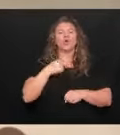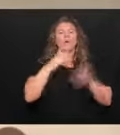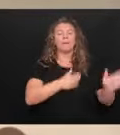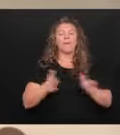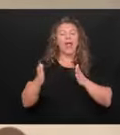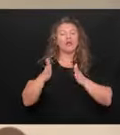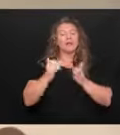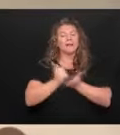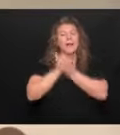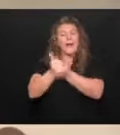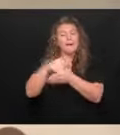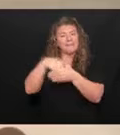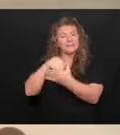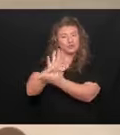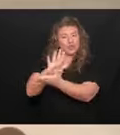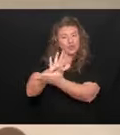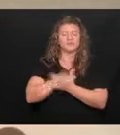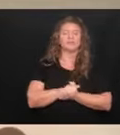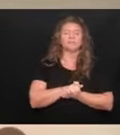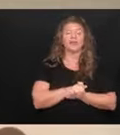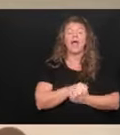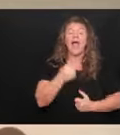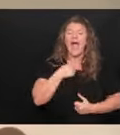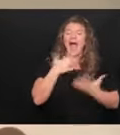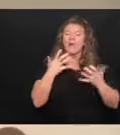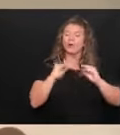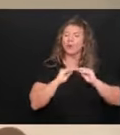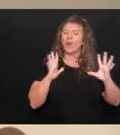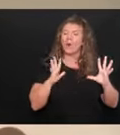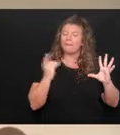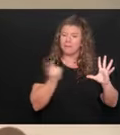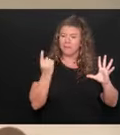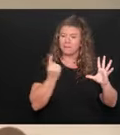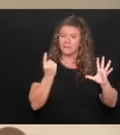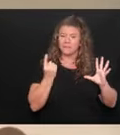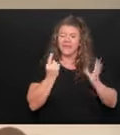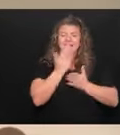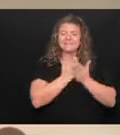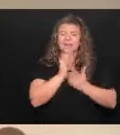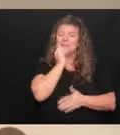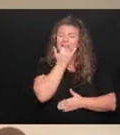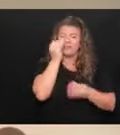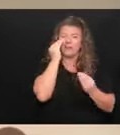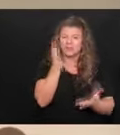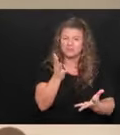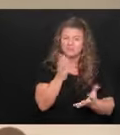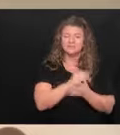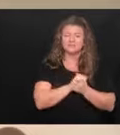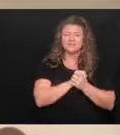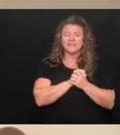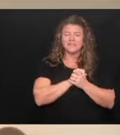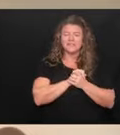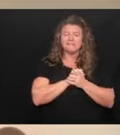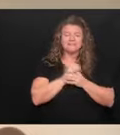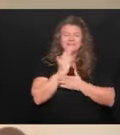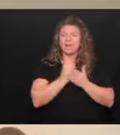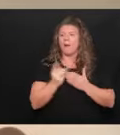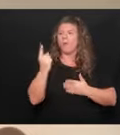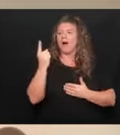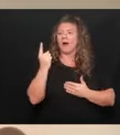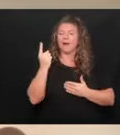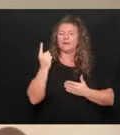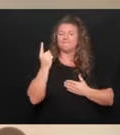schools. I'd like to spend the bulk of my time clearing up what was some inaccurate information that appears to have been put out.